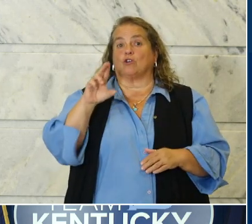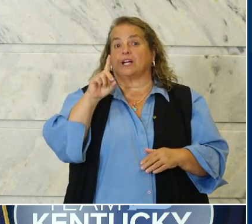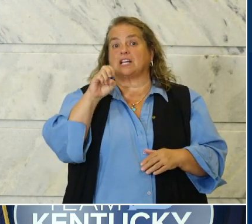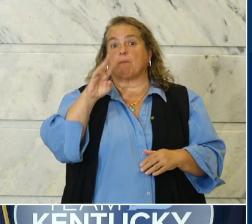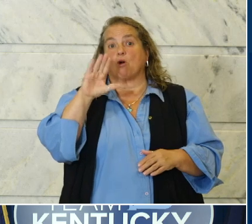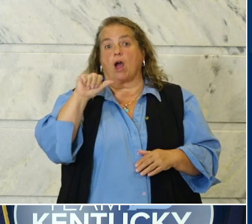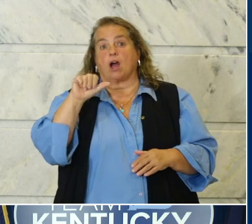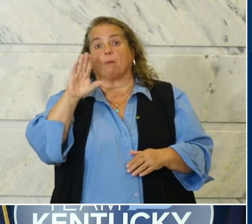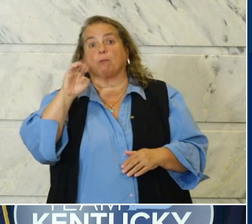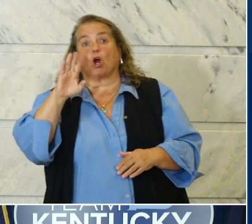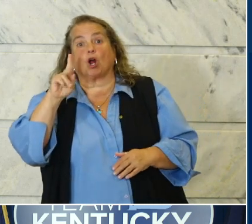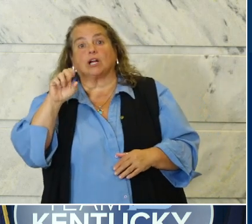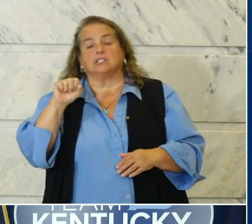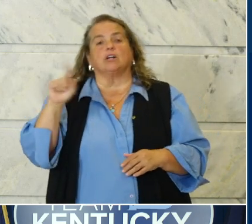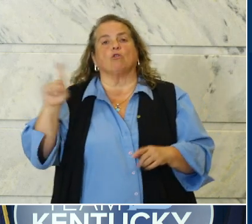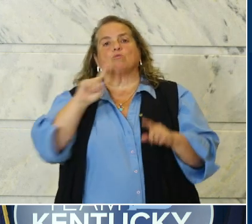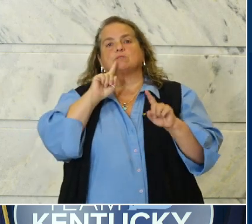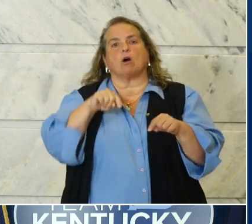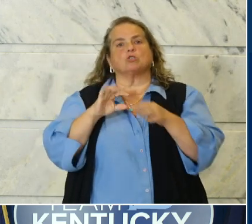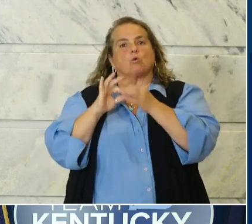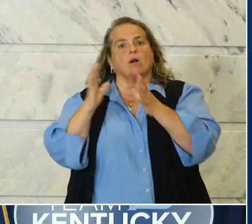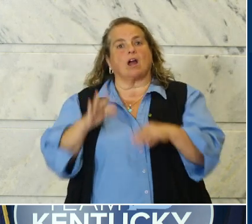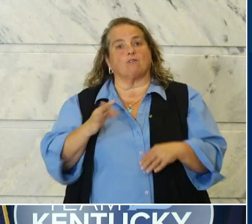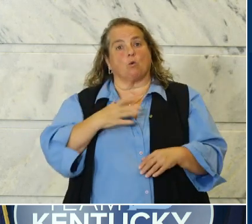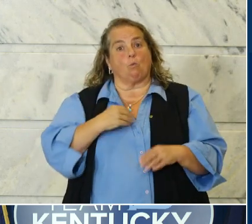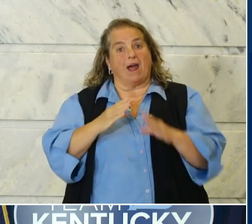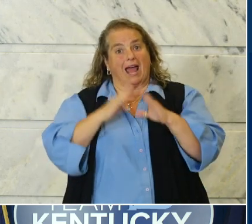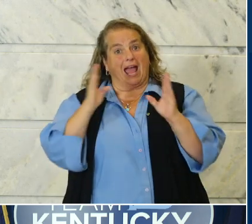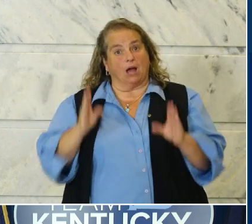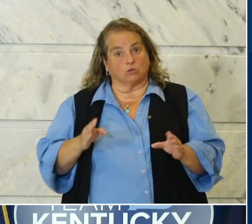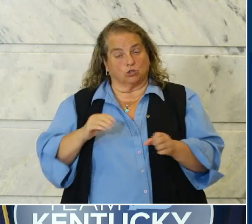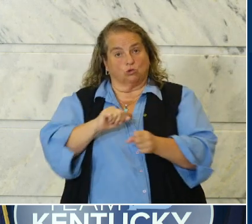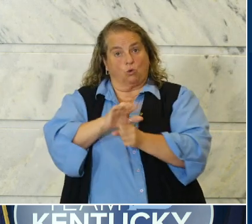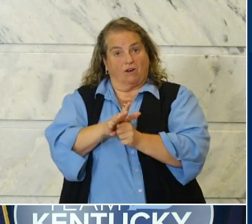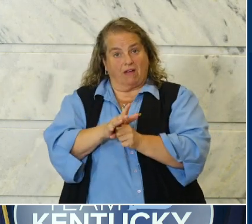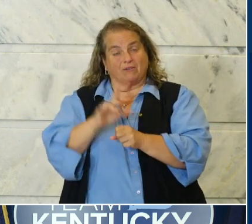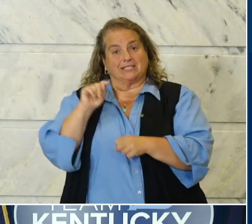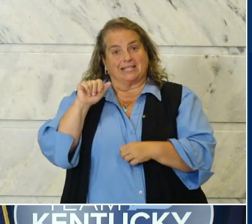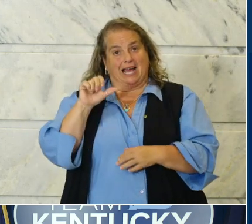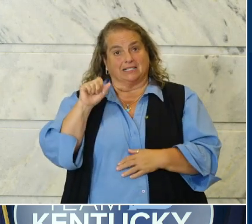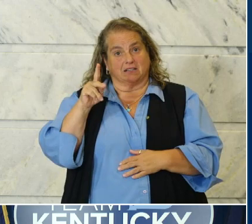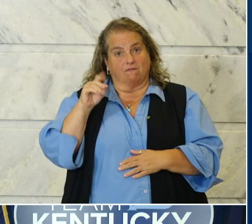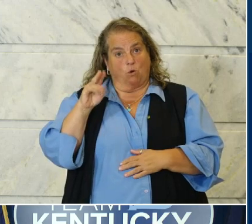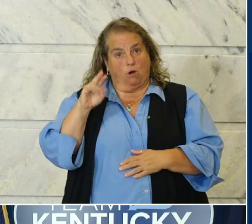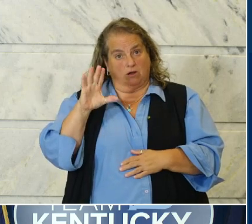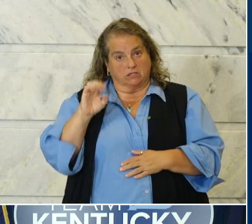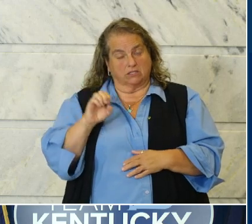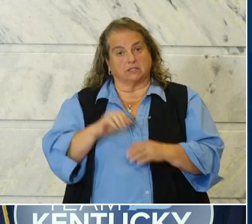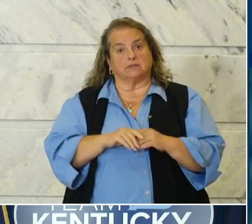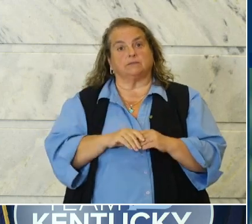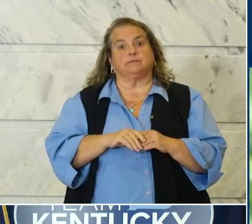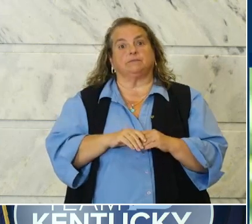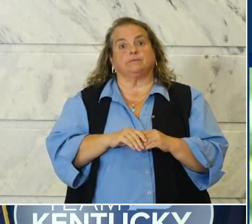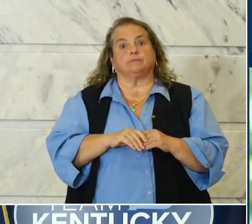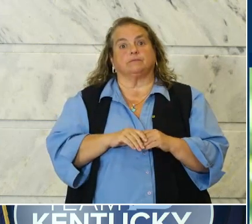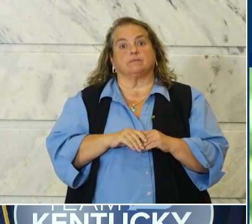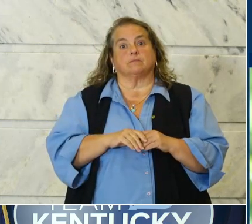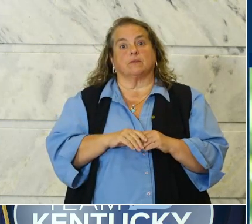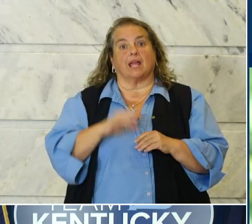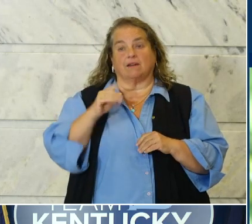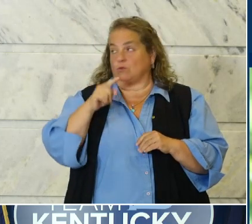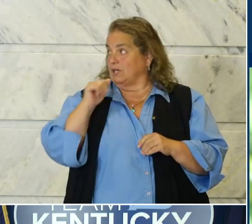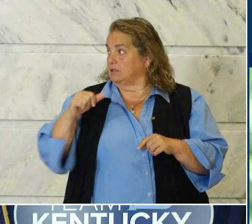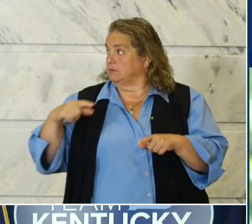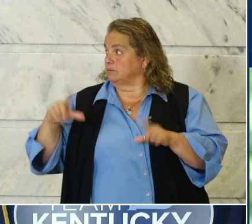who is the response coordinator for the White House Coronavirus Task Force. And if you can put that